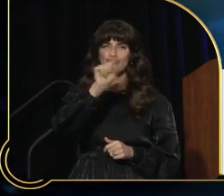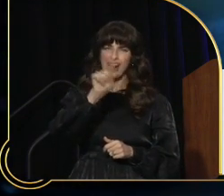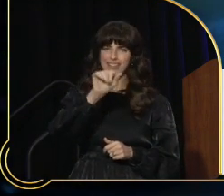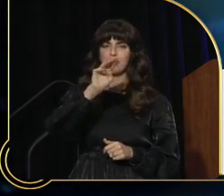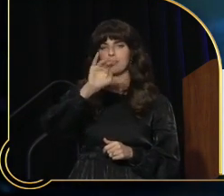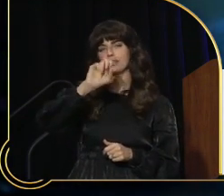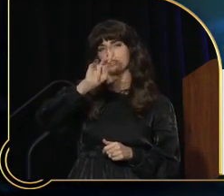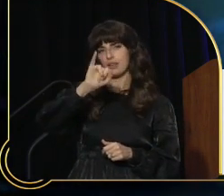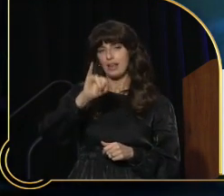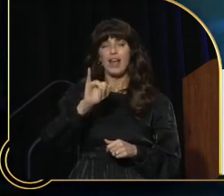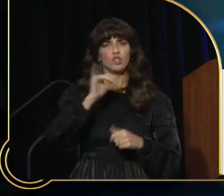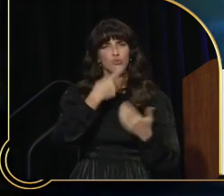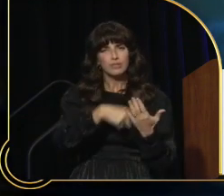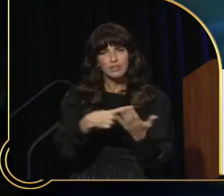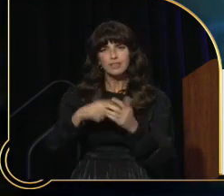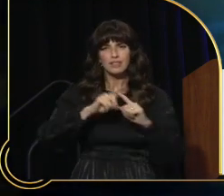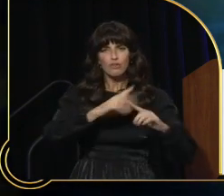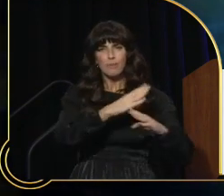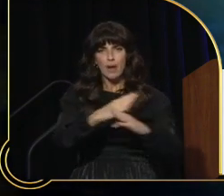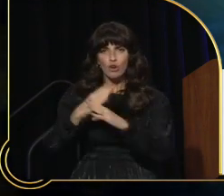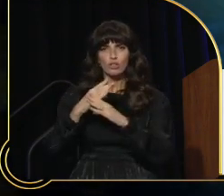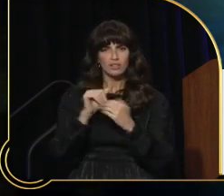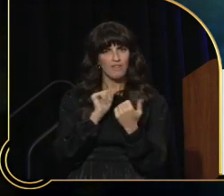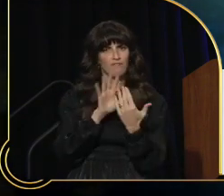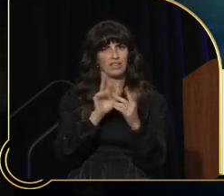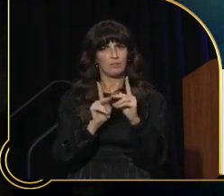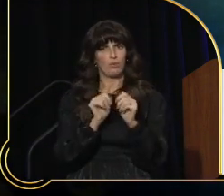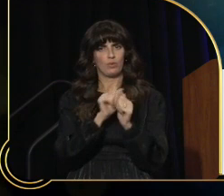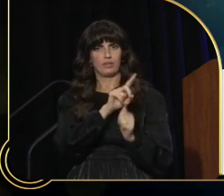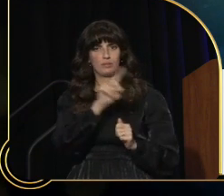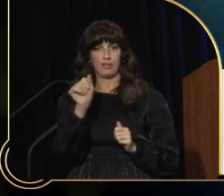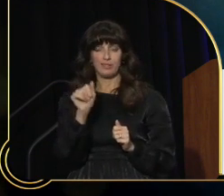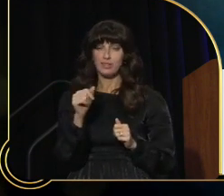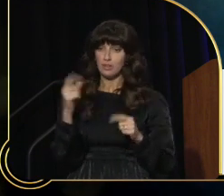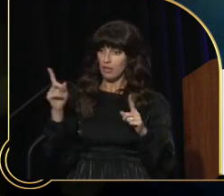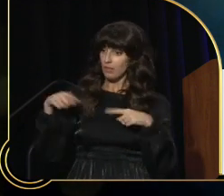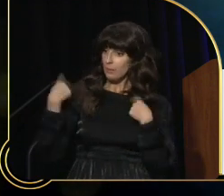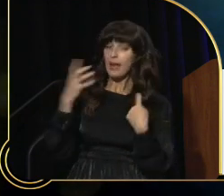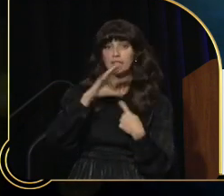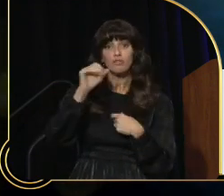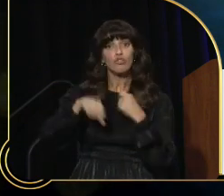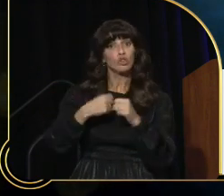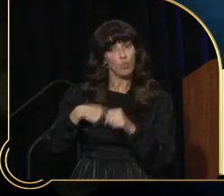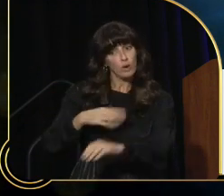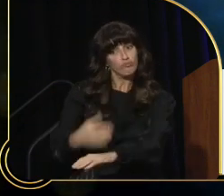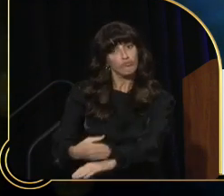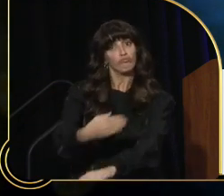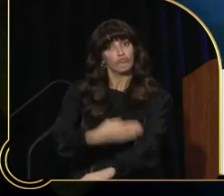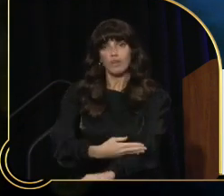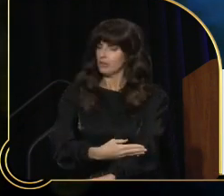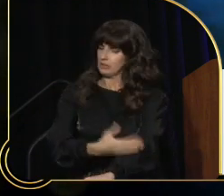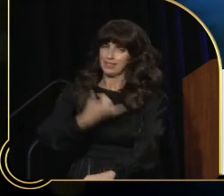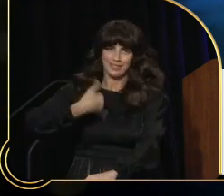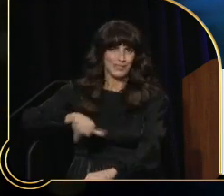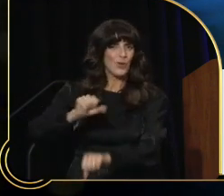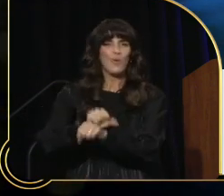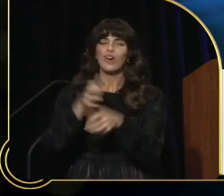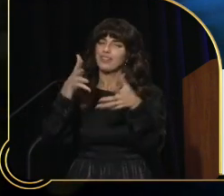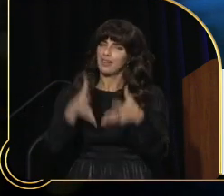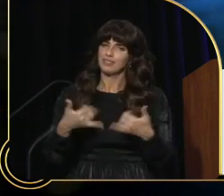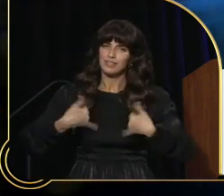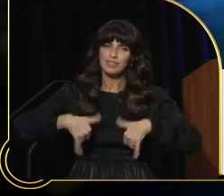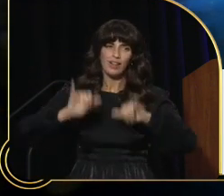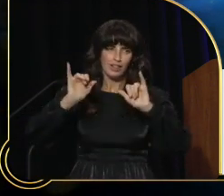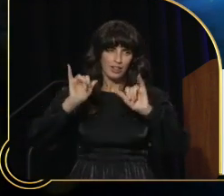impact people with disabilities. While we have made great progress over the past 50 years, it's clear that there's much more work to be